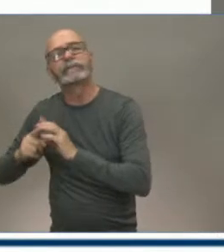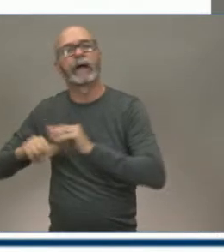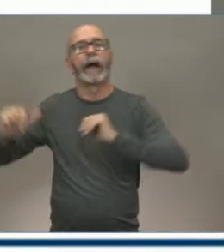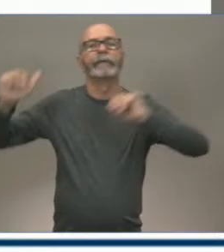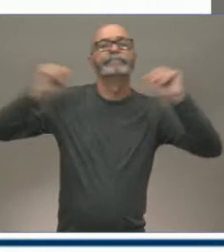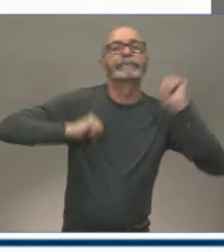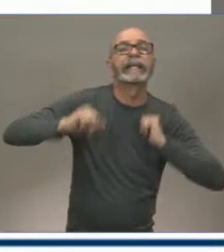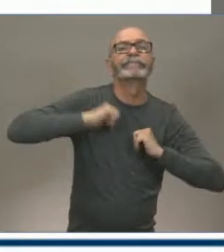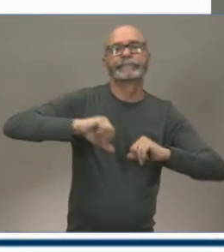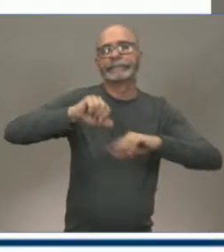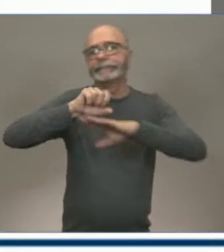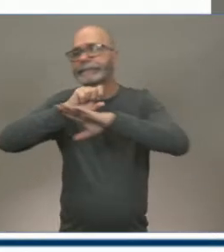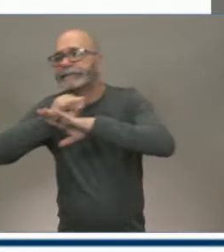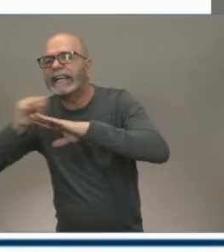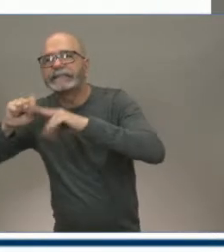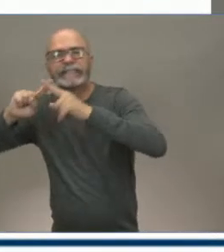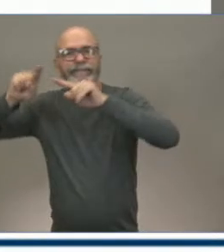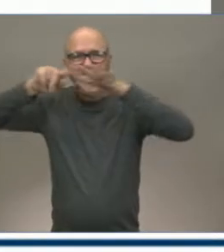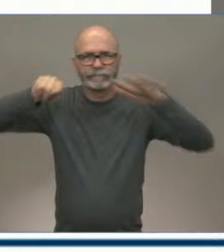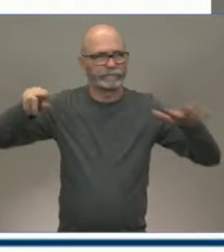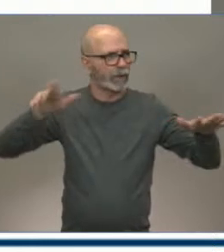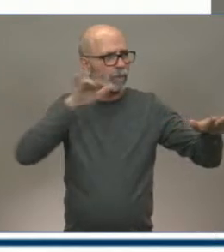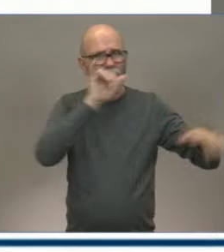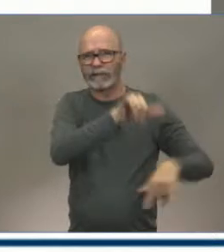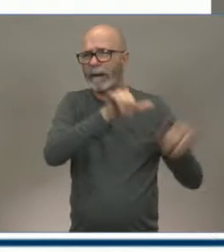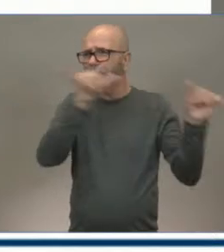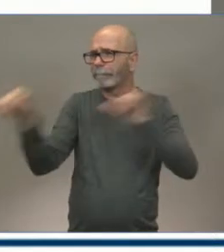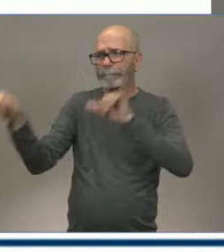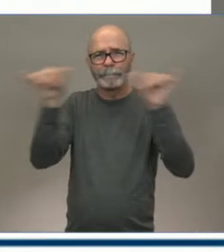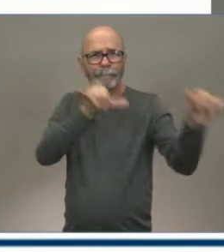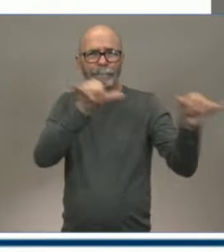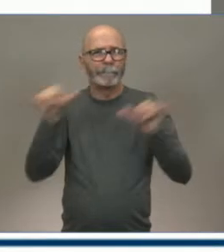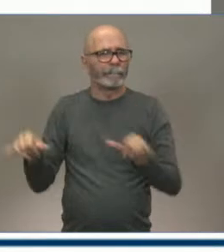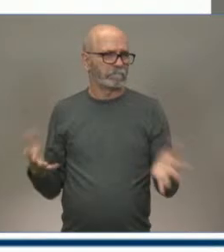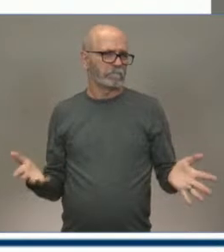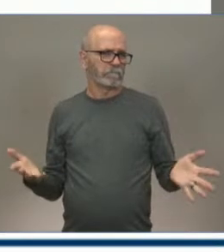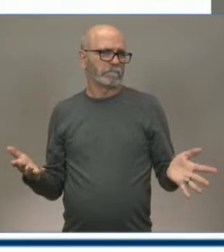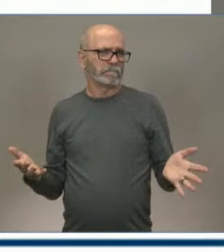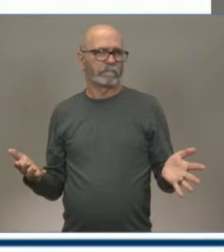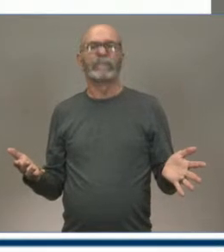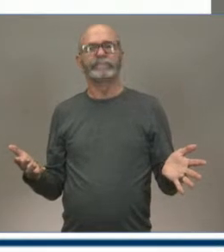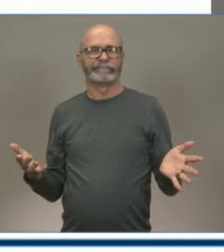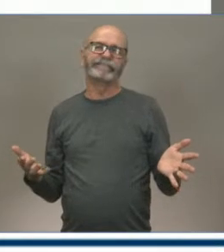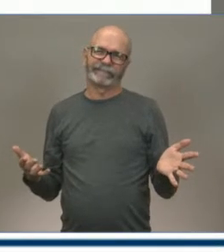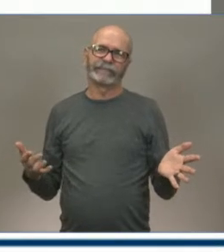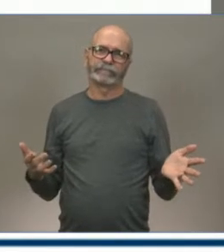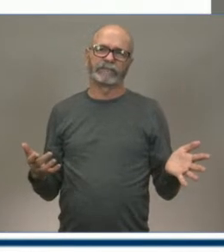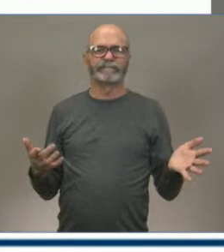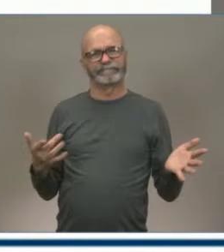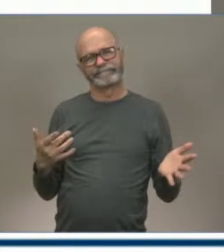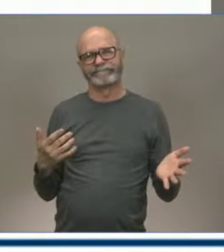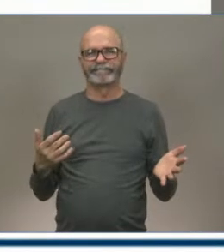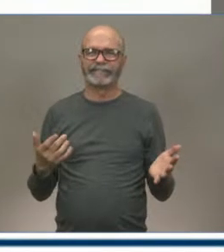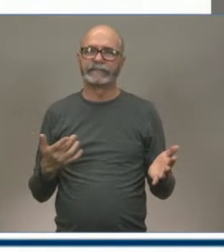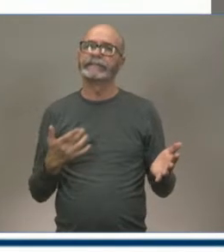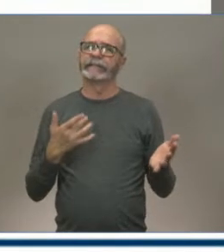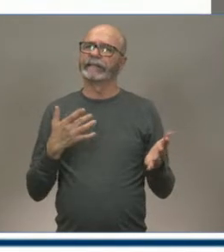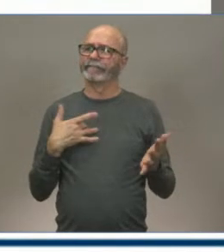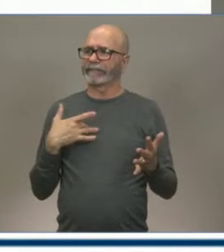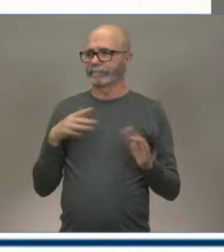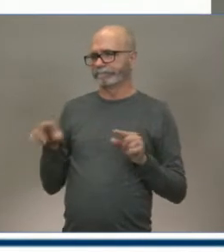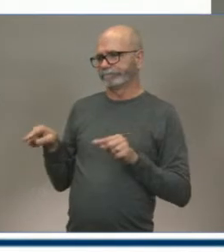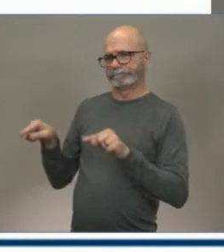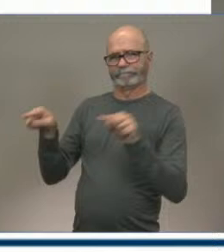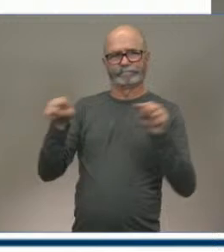as sports physical activity, both of them done in a way that has the necessary COVID safety,